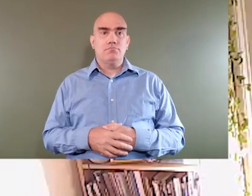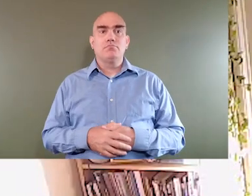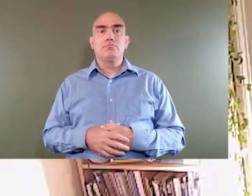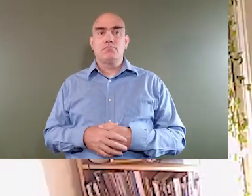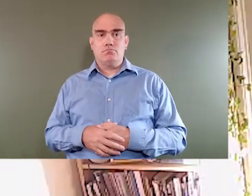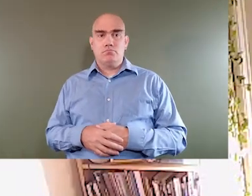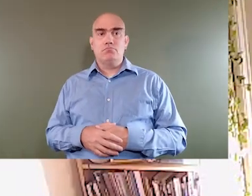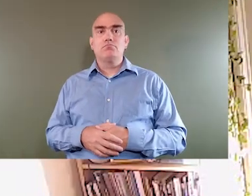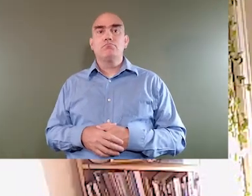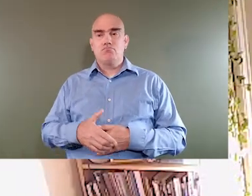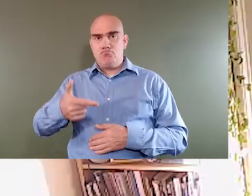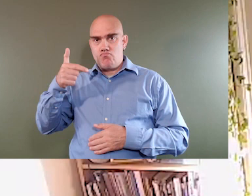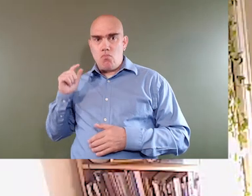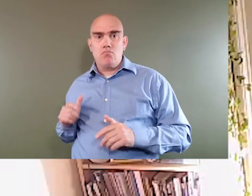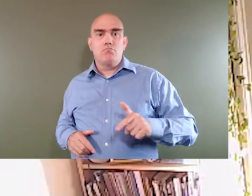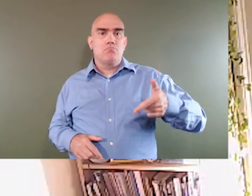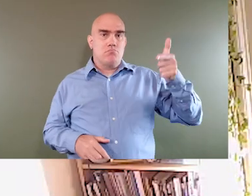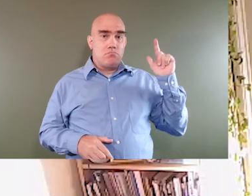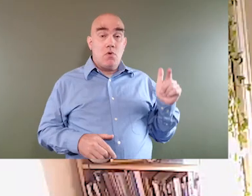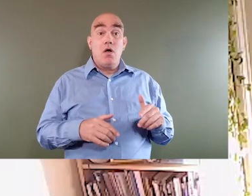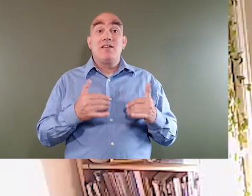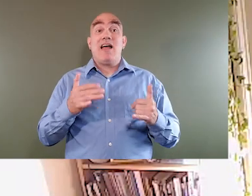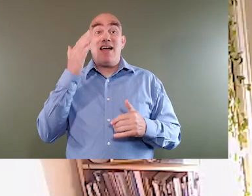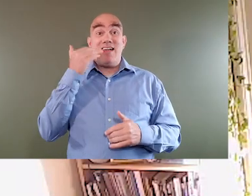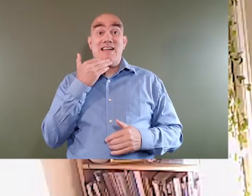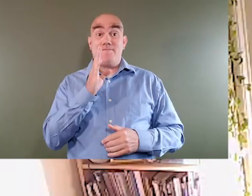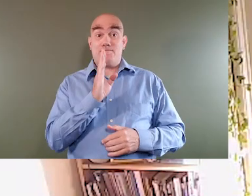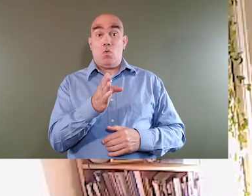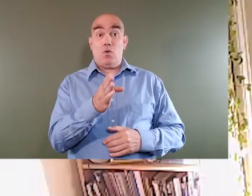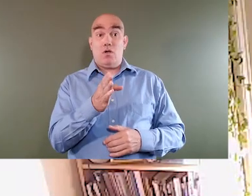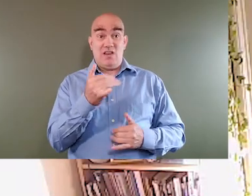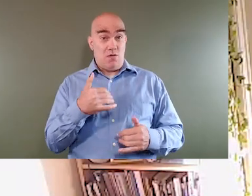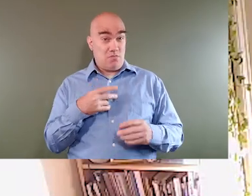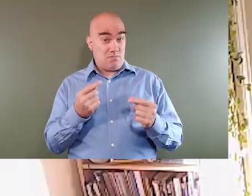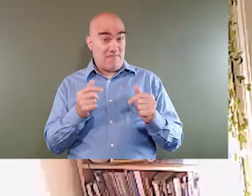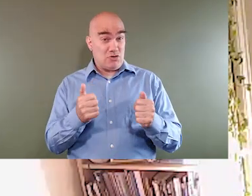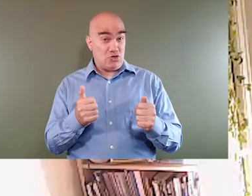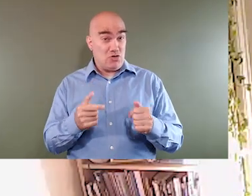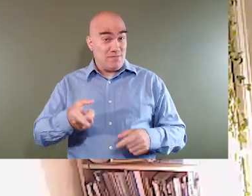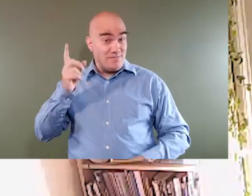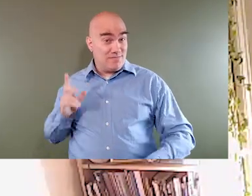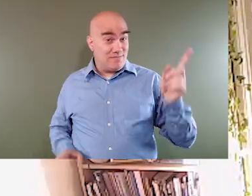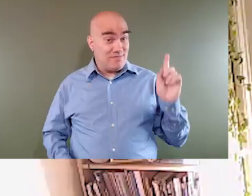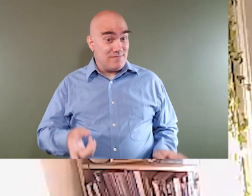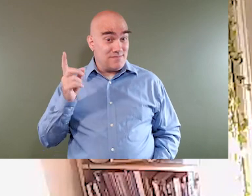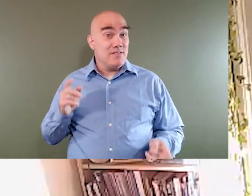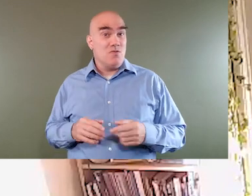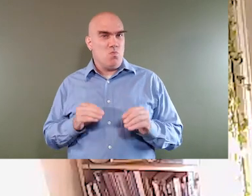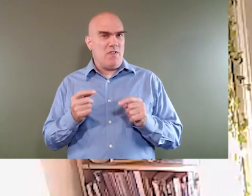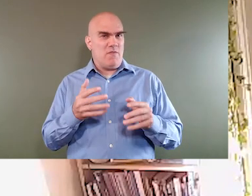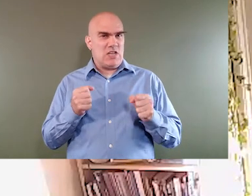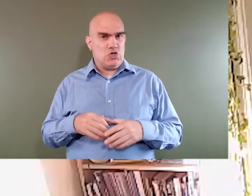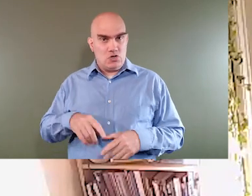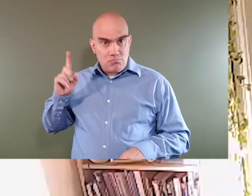And I want you to keep your head forward. And can we pick up the pace again? Starting to move a little